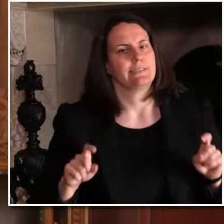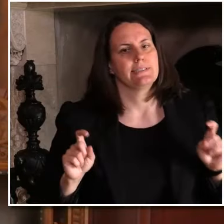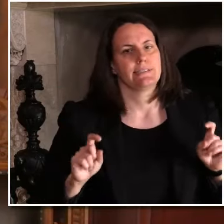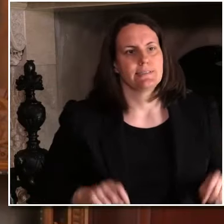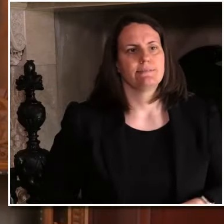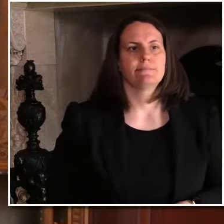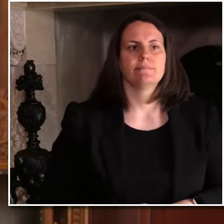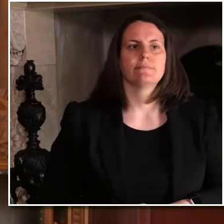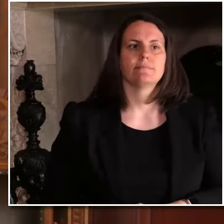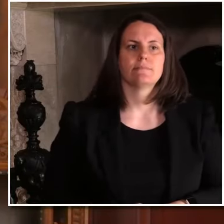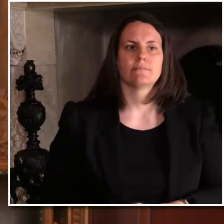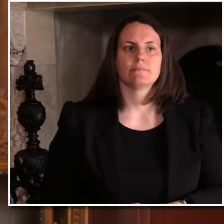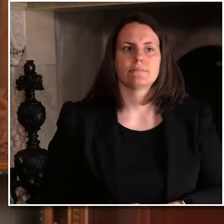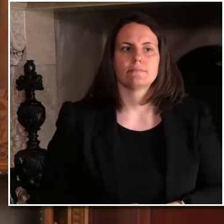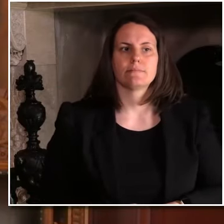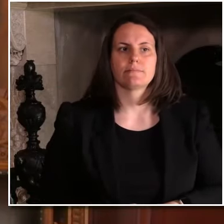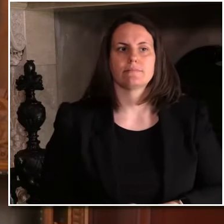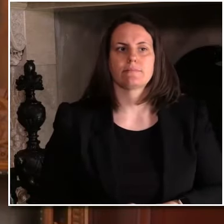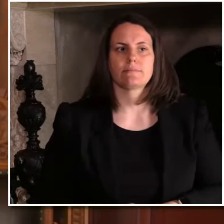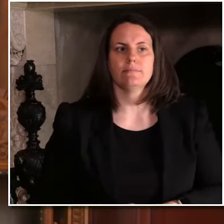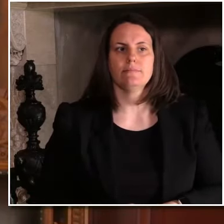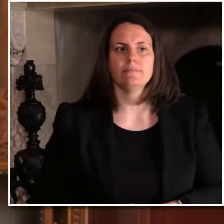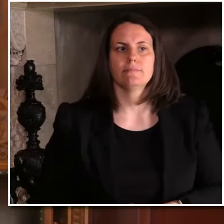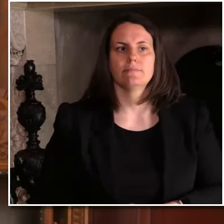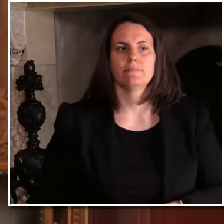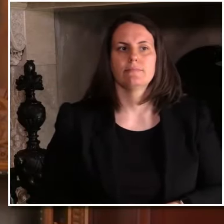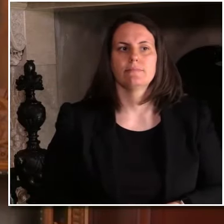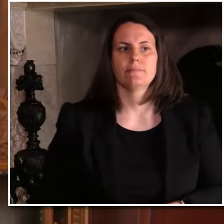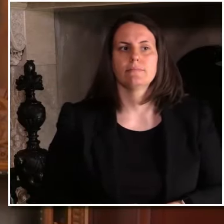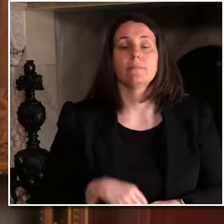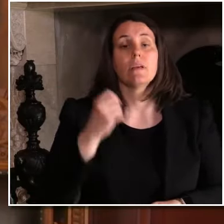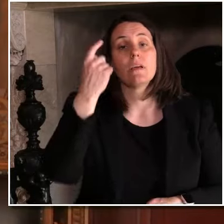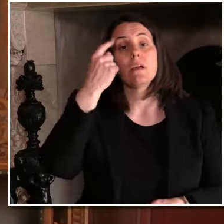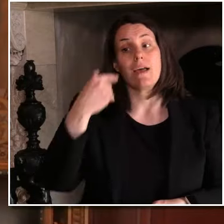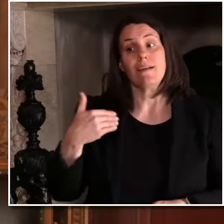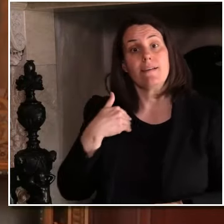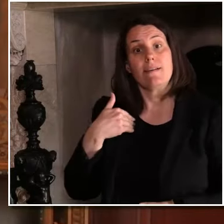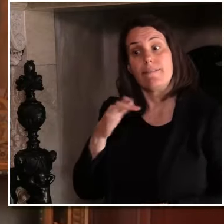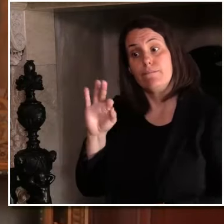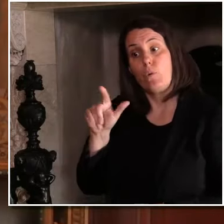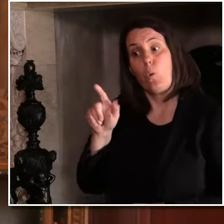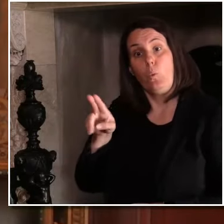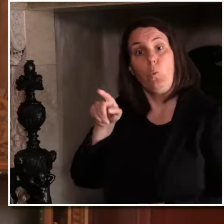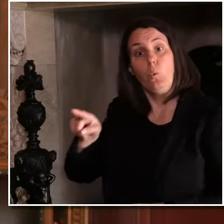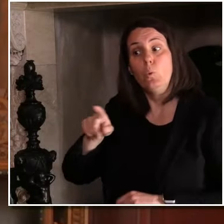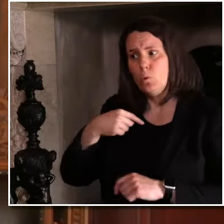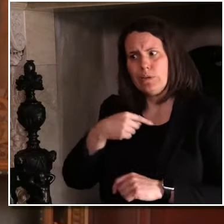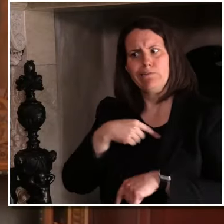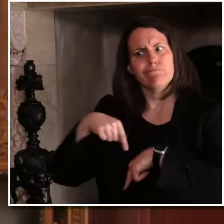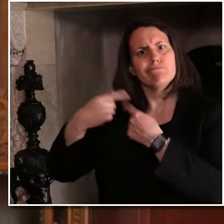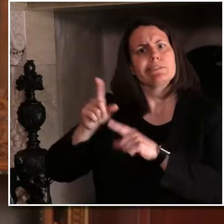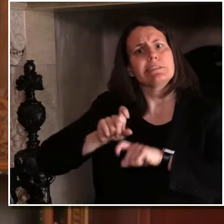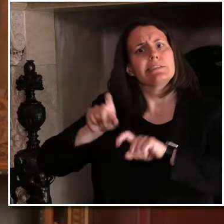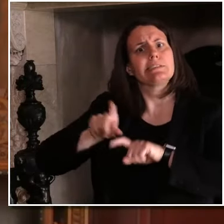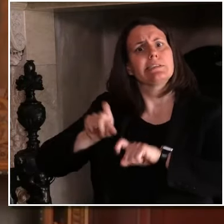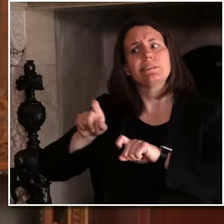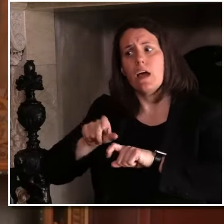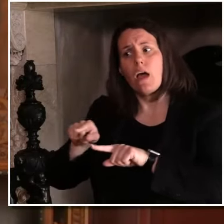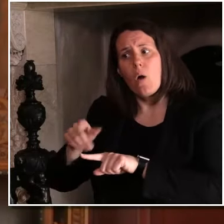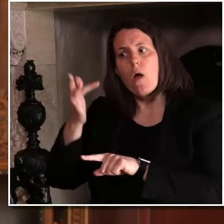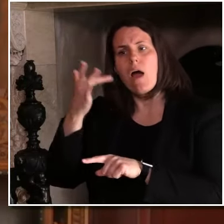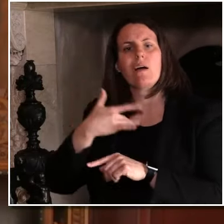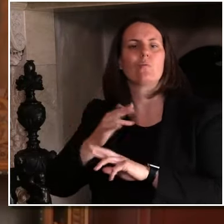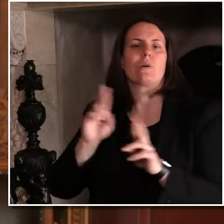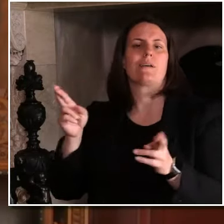have influenza medications and that can help us know how to treat the patient. So our paradigm needs to shift a little bit so we can test